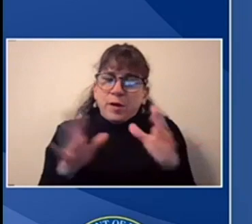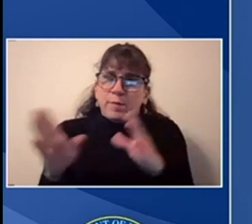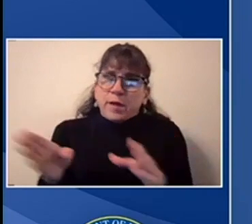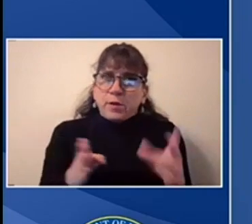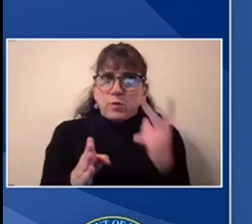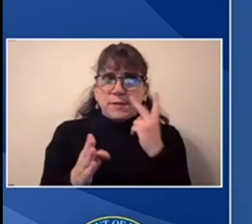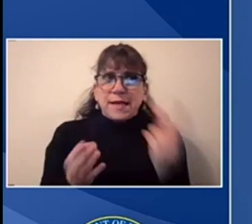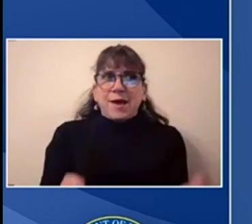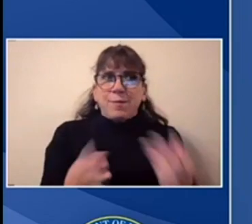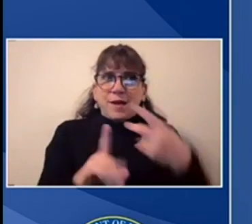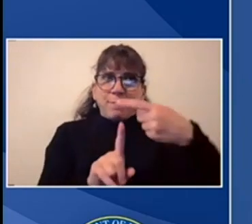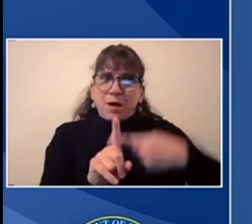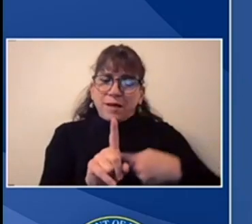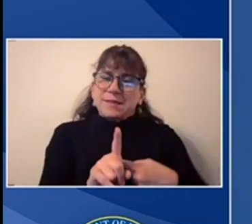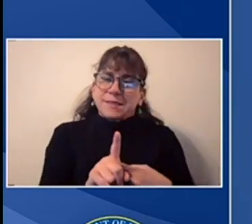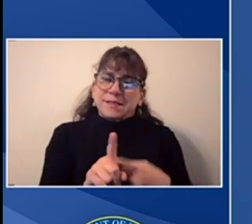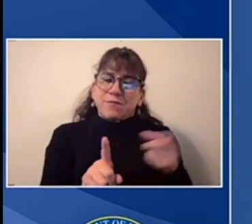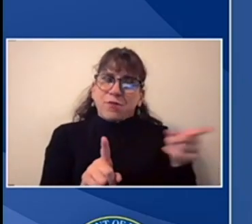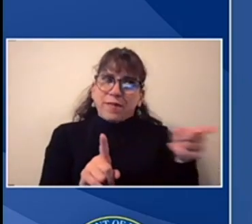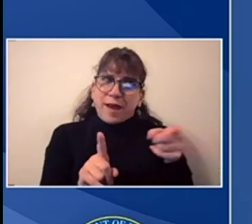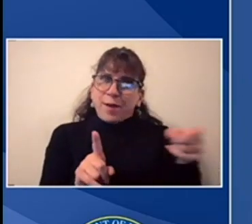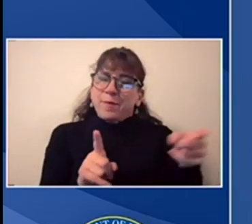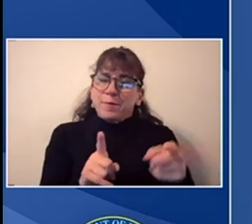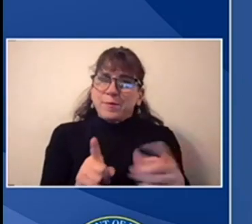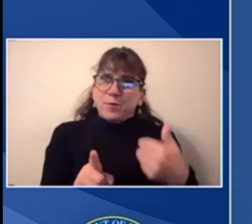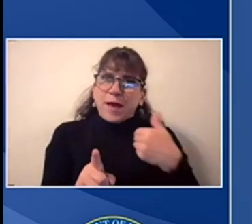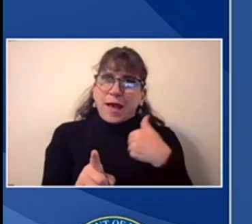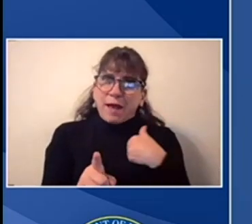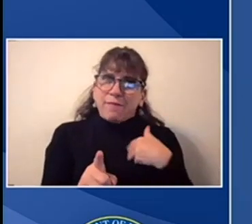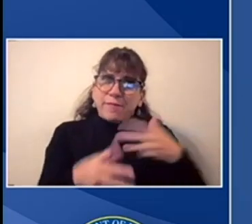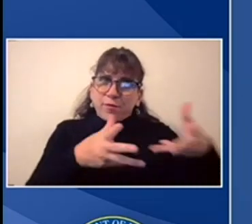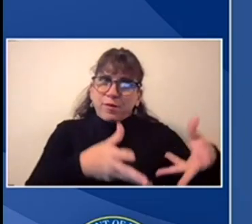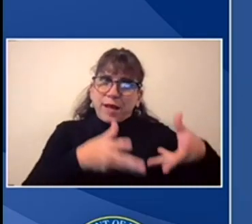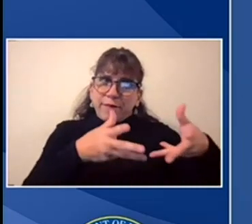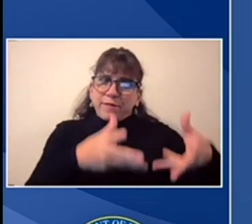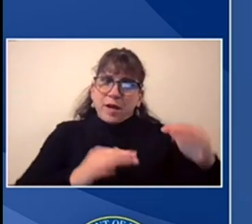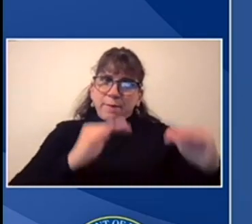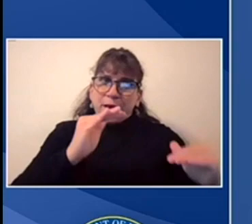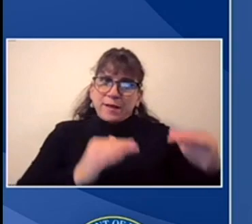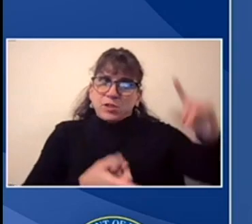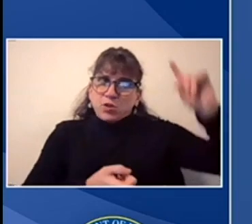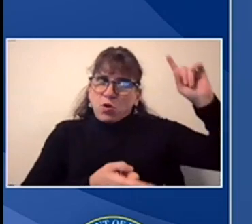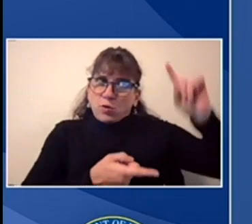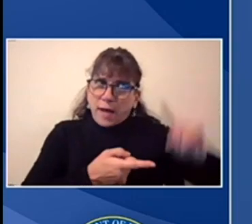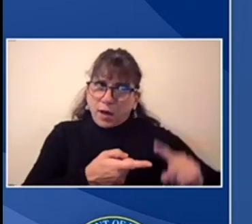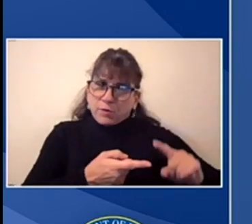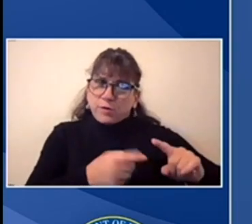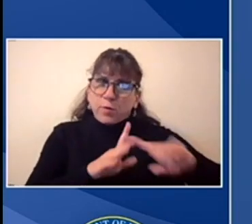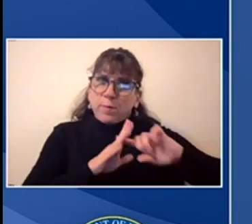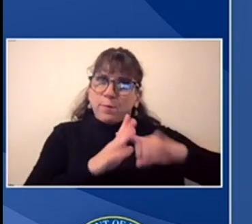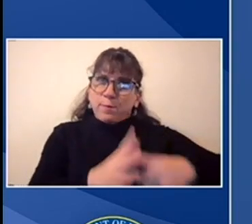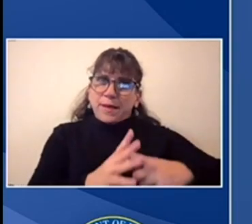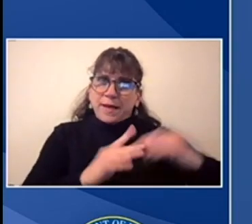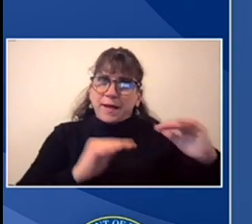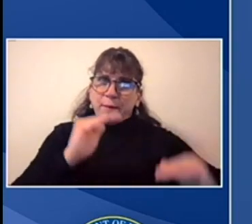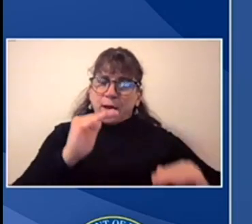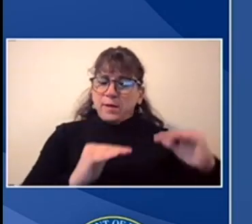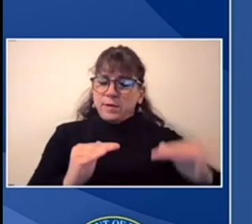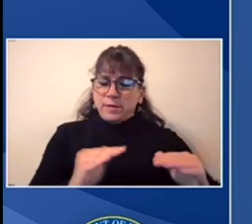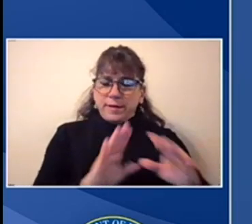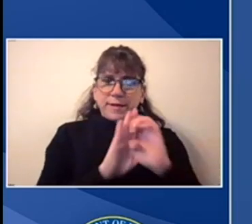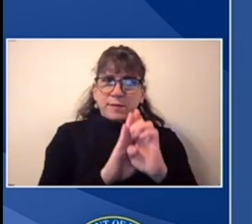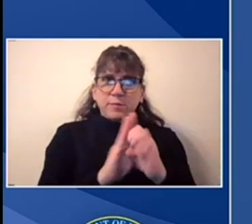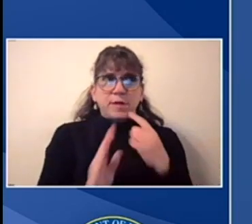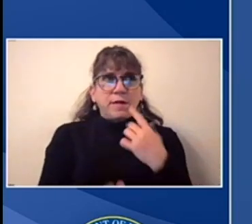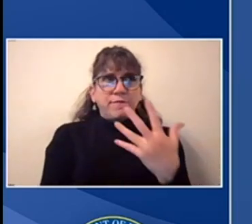how many months it takes them to have their outstanding balance dip back down to what their principal balance was. So in the example we're giving, we're saying with a